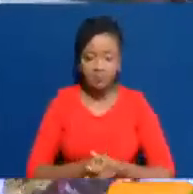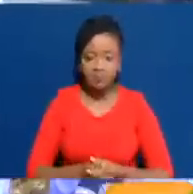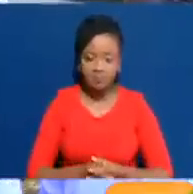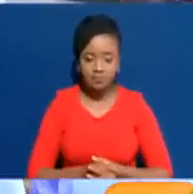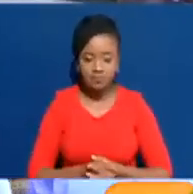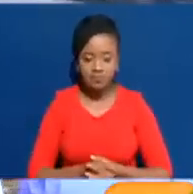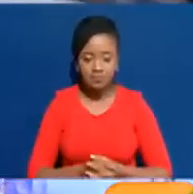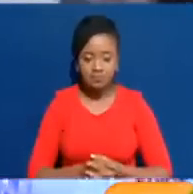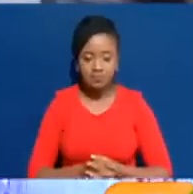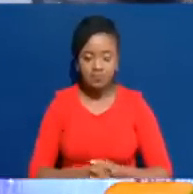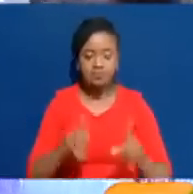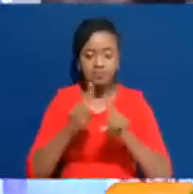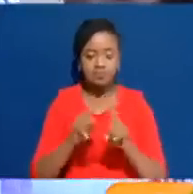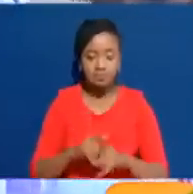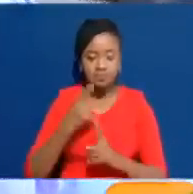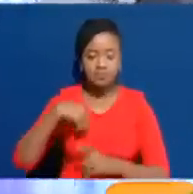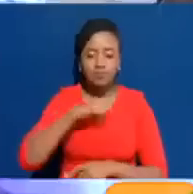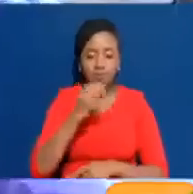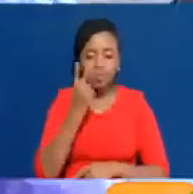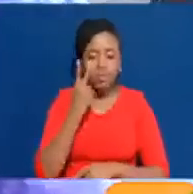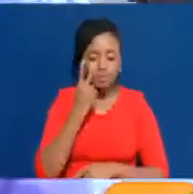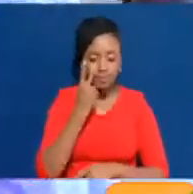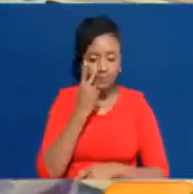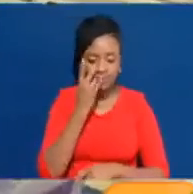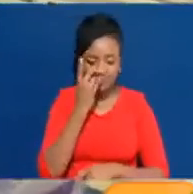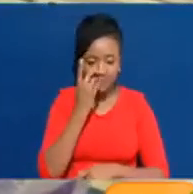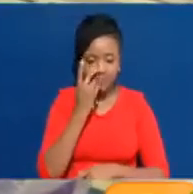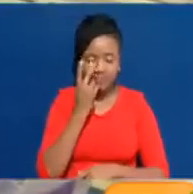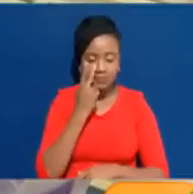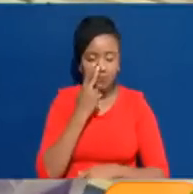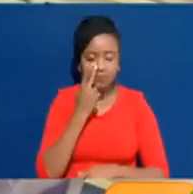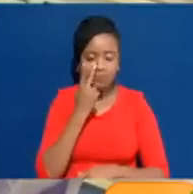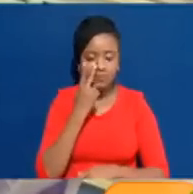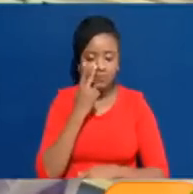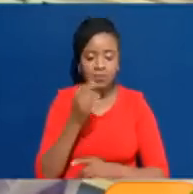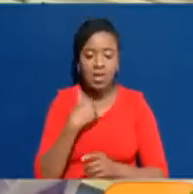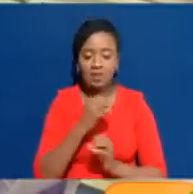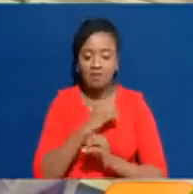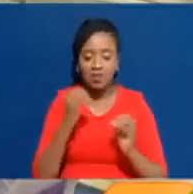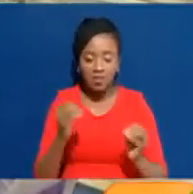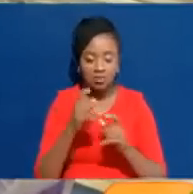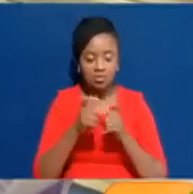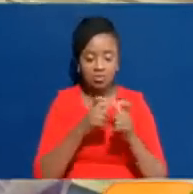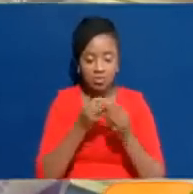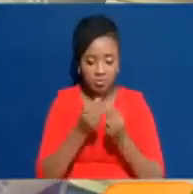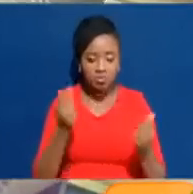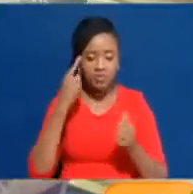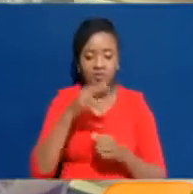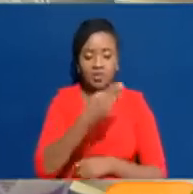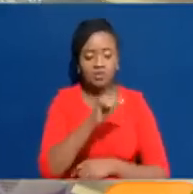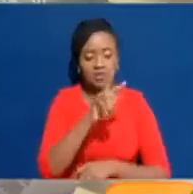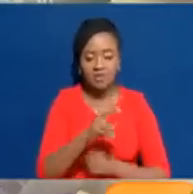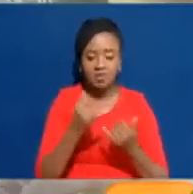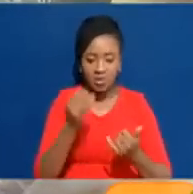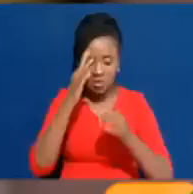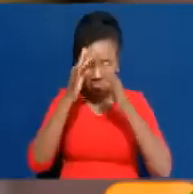With no HIV vaccine in sight yet, scientists are now eyeing other innovations such as injectable PrEP and vaginal